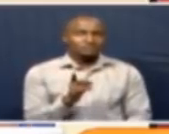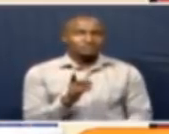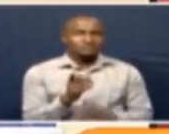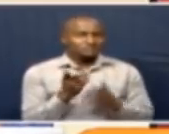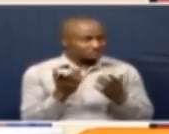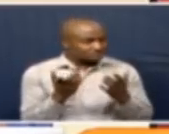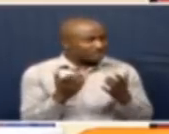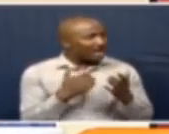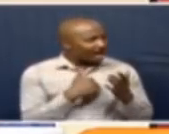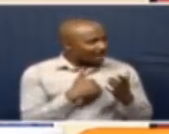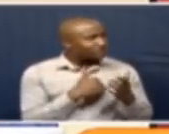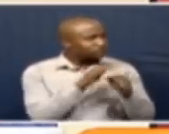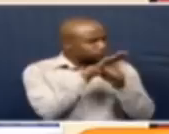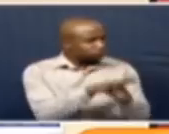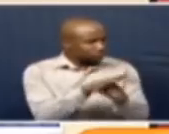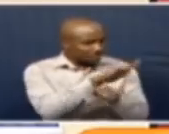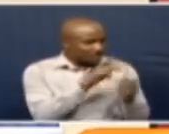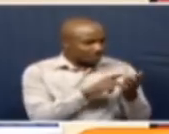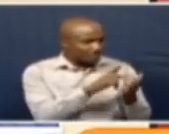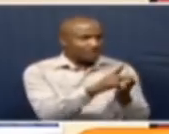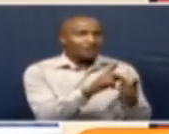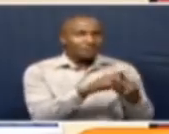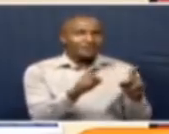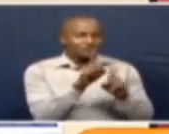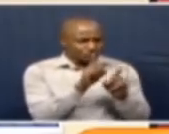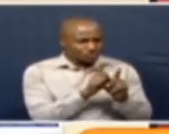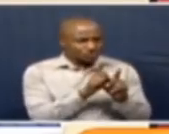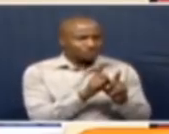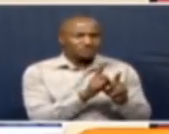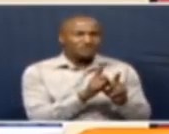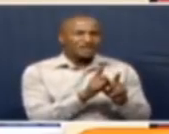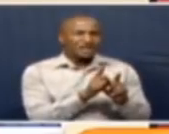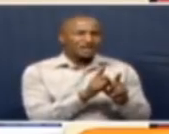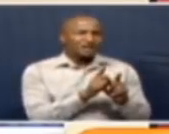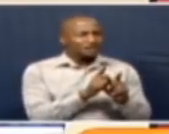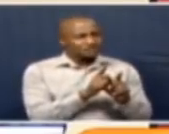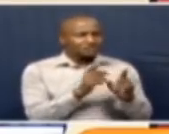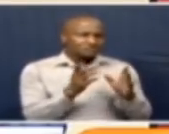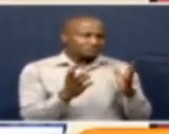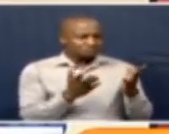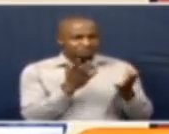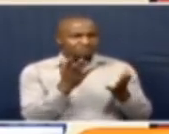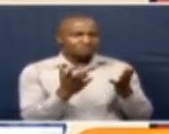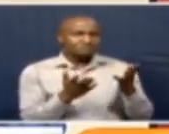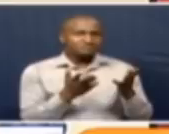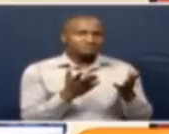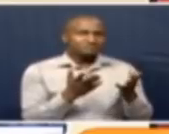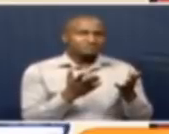lot of discrimination around pay, but more importantly, there doesn't seem to really be